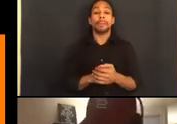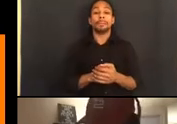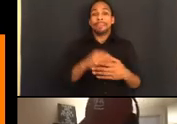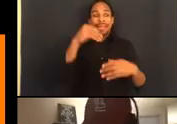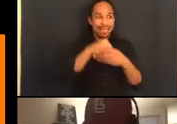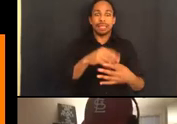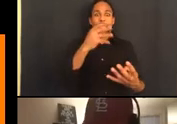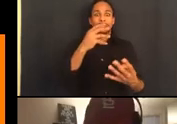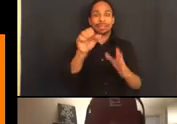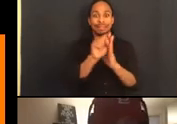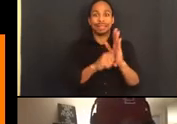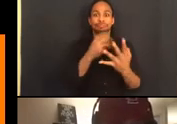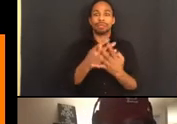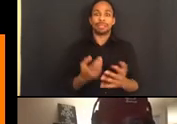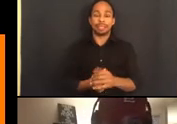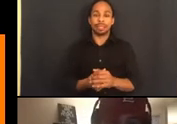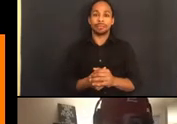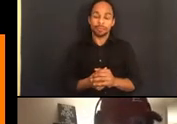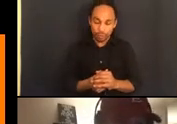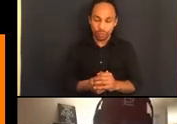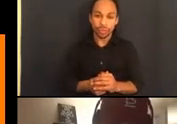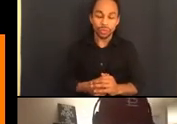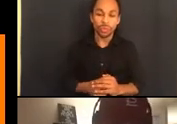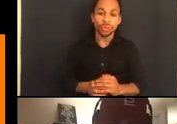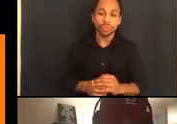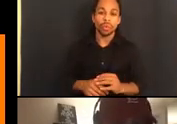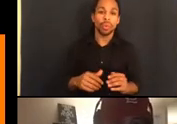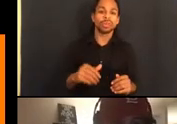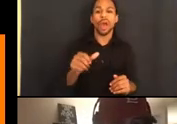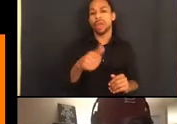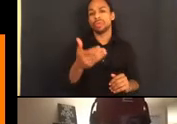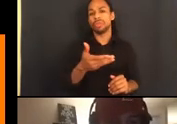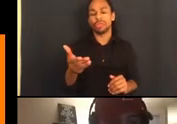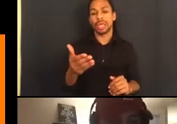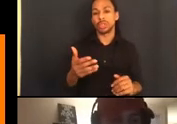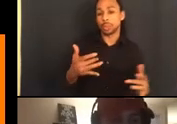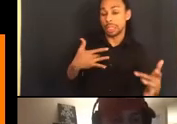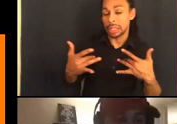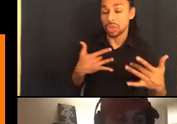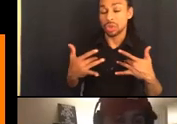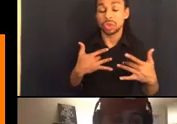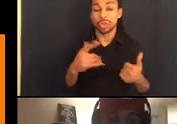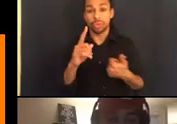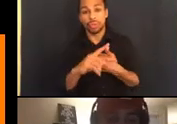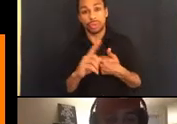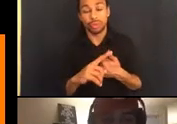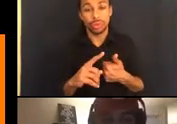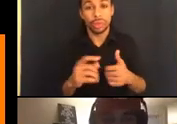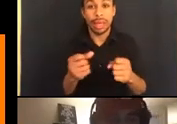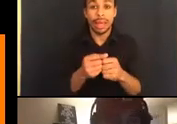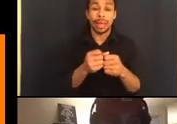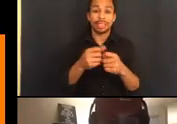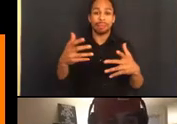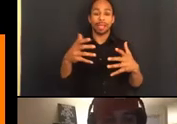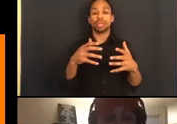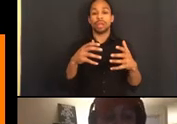penitentiaries. Some things that I want to be concerned about in this moment, and I'm just going to list them off as they come. One is the expansion of surveillance. We